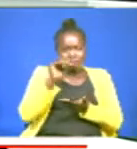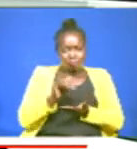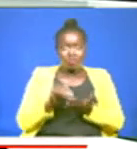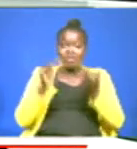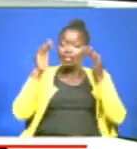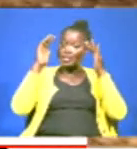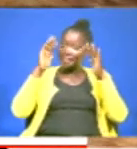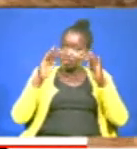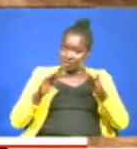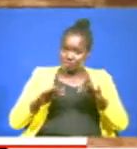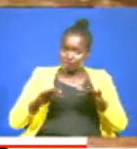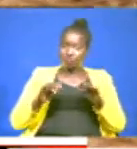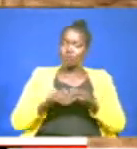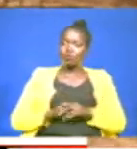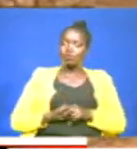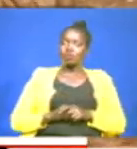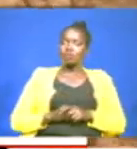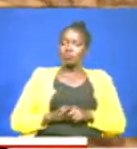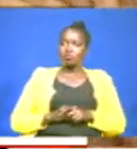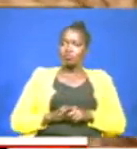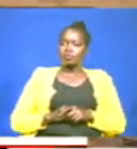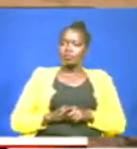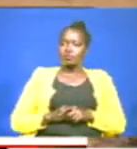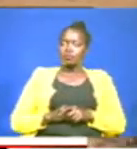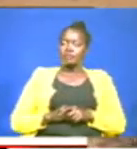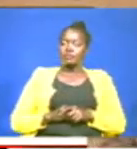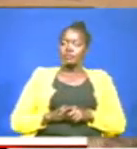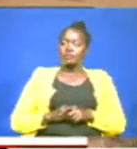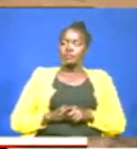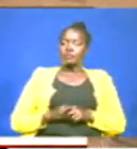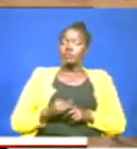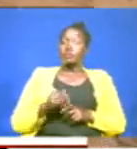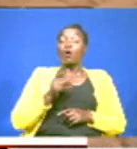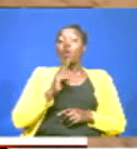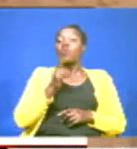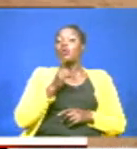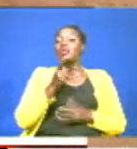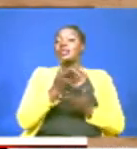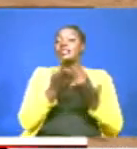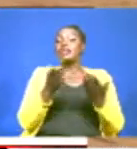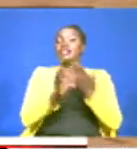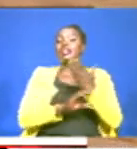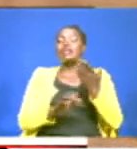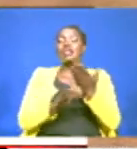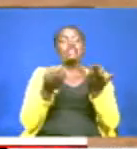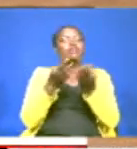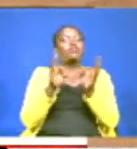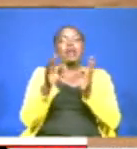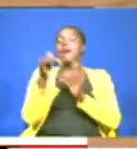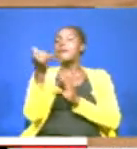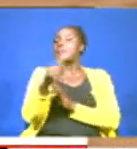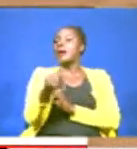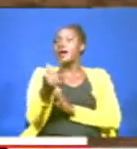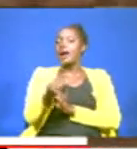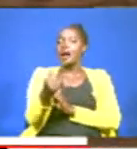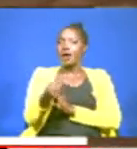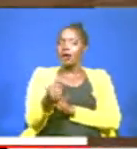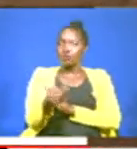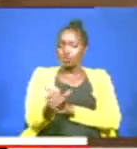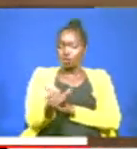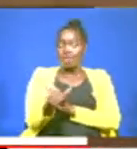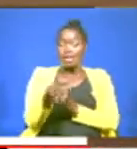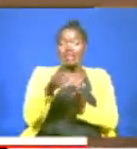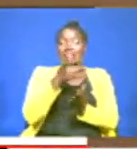that report. The Kenya Red Cross is warning that the country is not out of the woods yet, as the drought situation